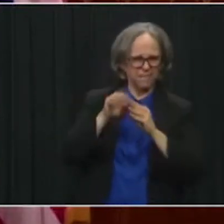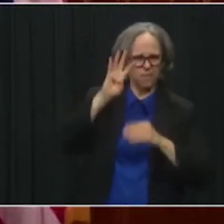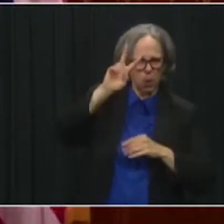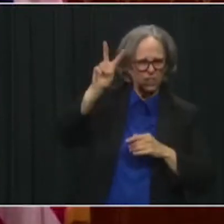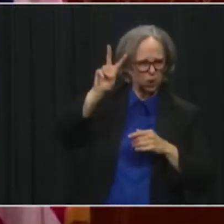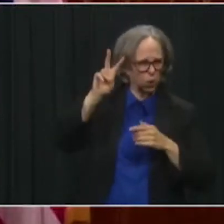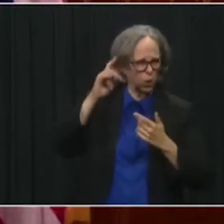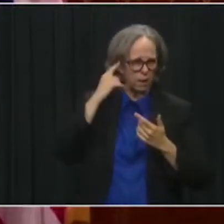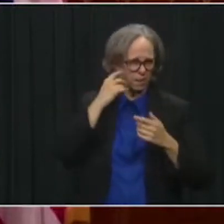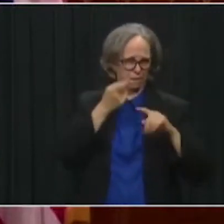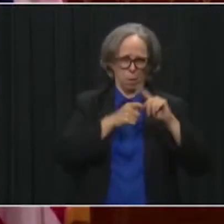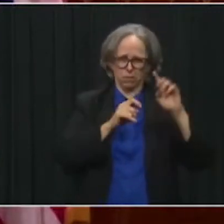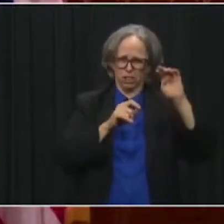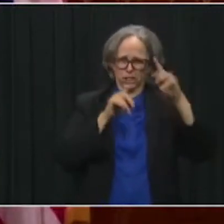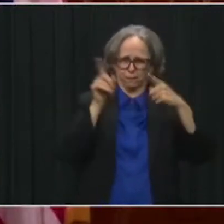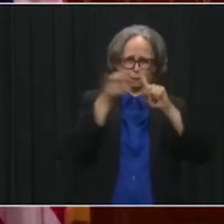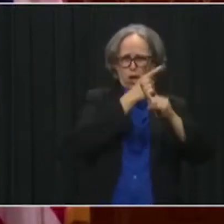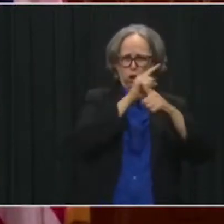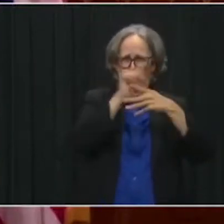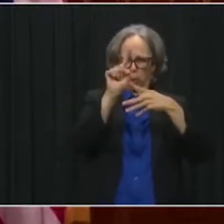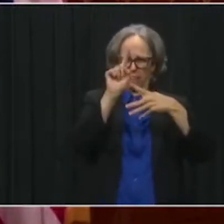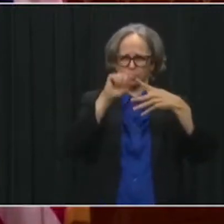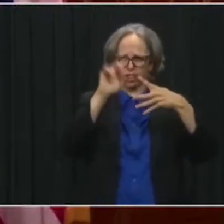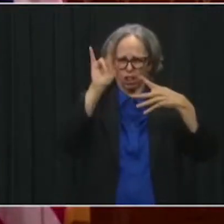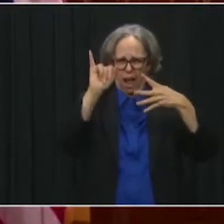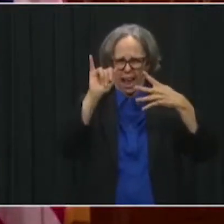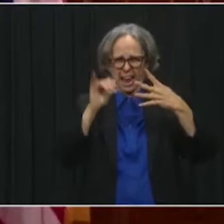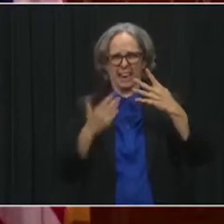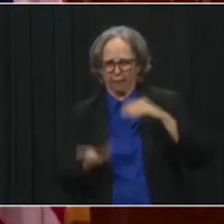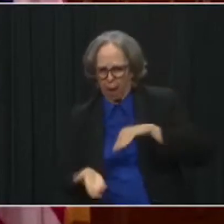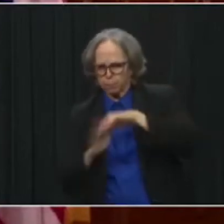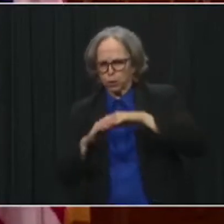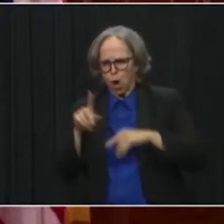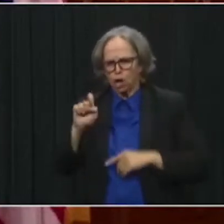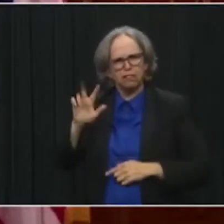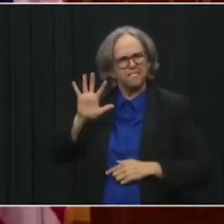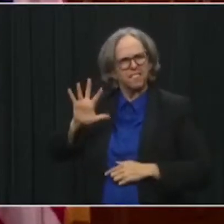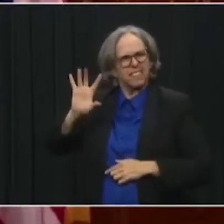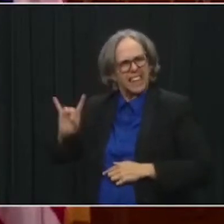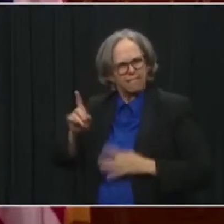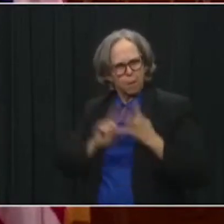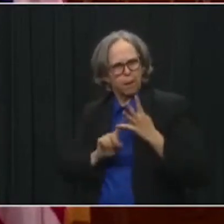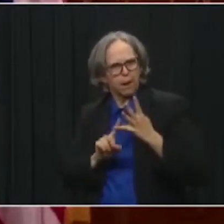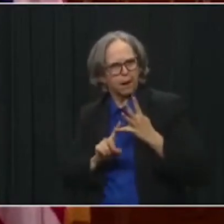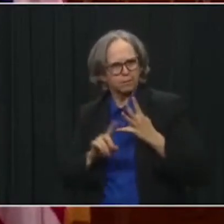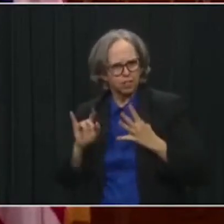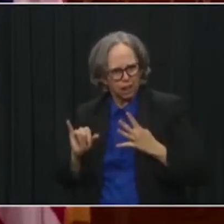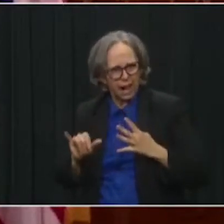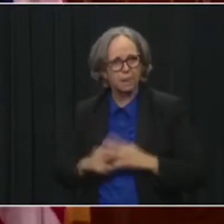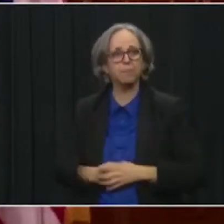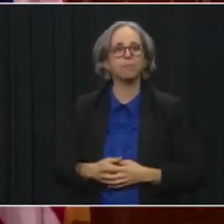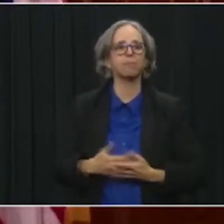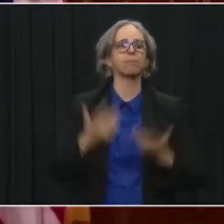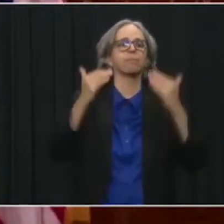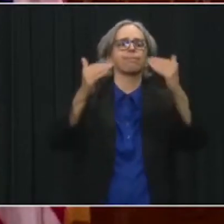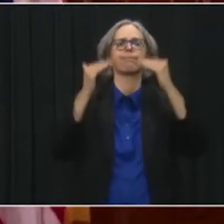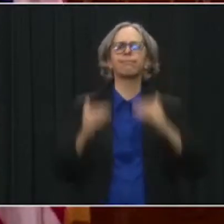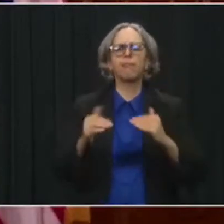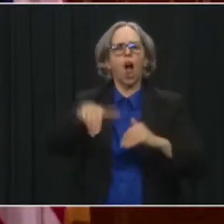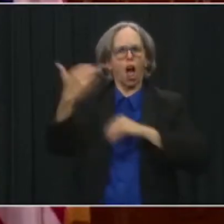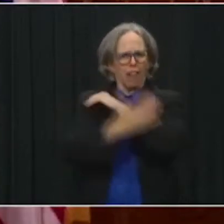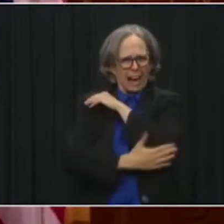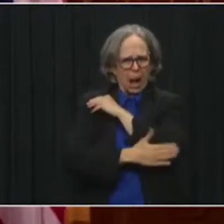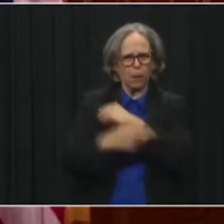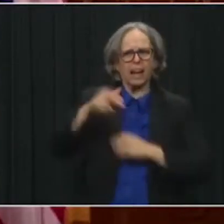and the first week of July to 158 in the last week of July. Ashland County, which has also been low in vaccinations, is